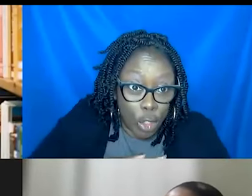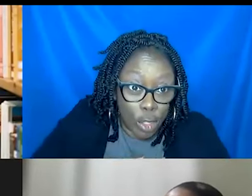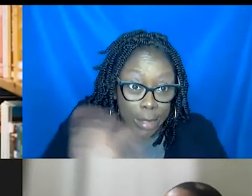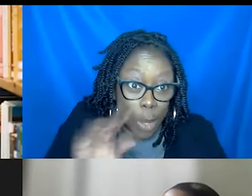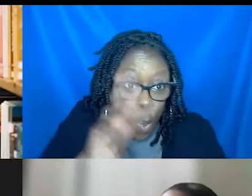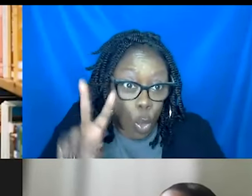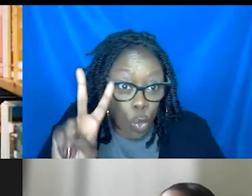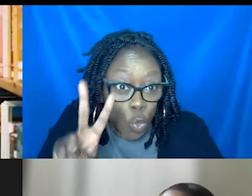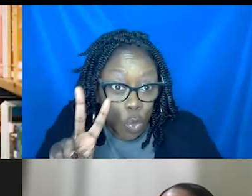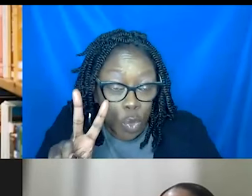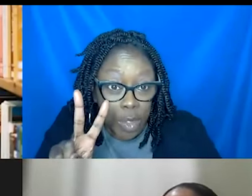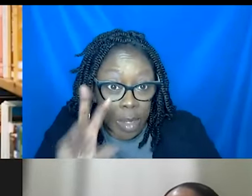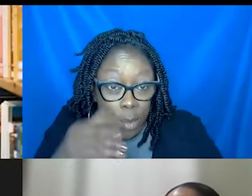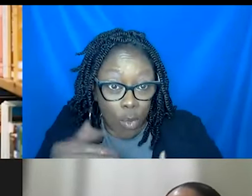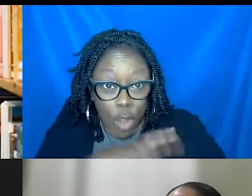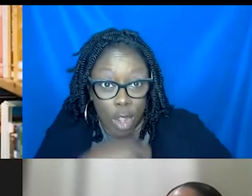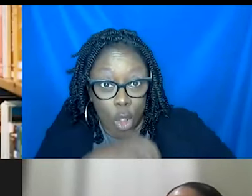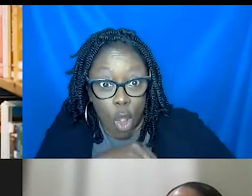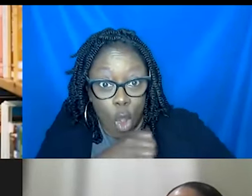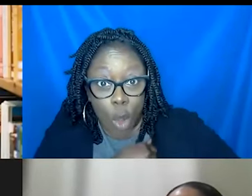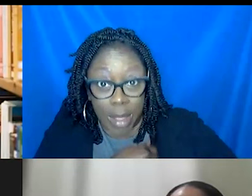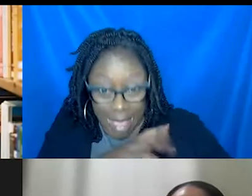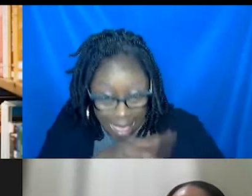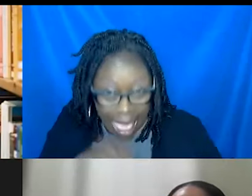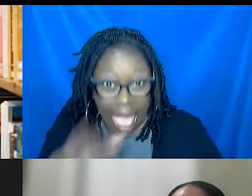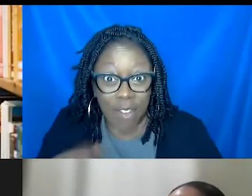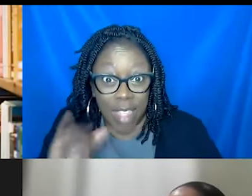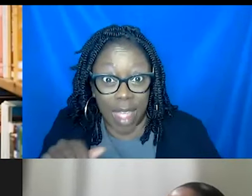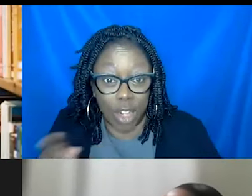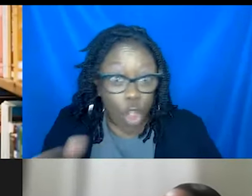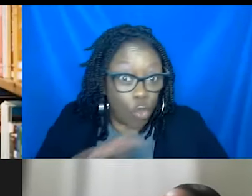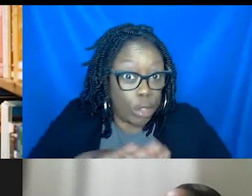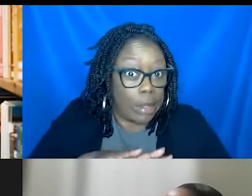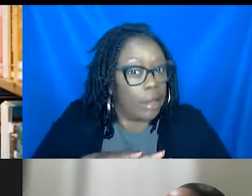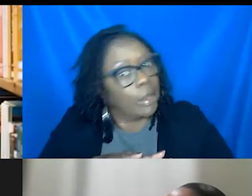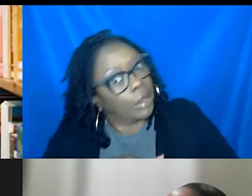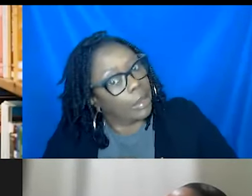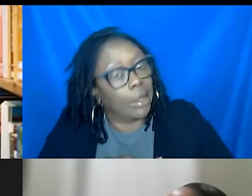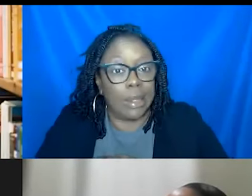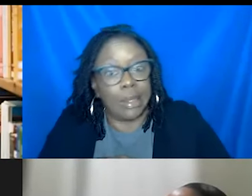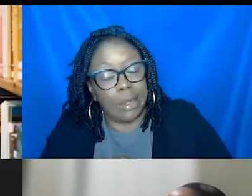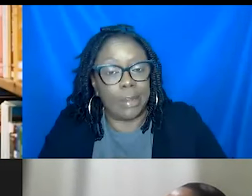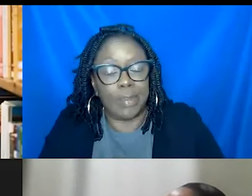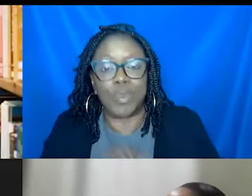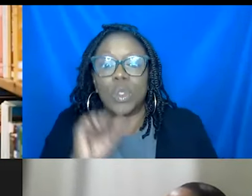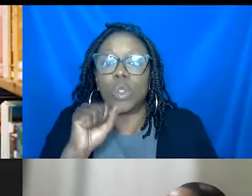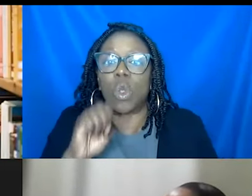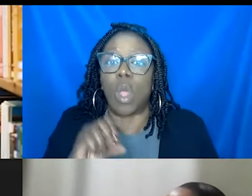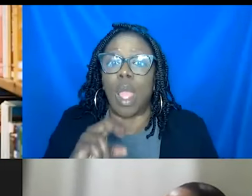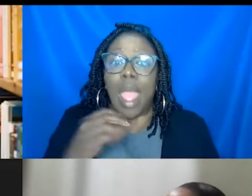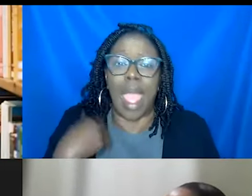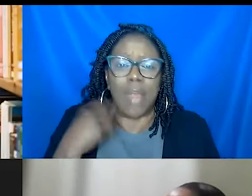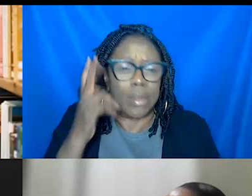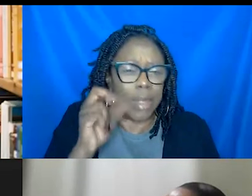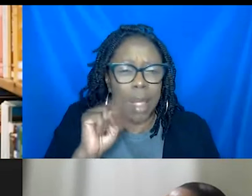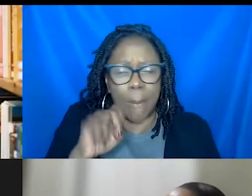veterans have. And so another concern that I have, and I get also information from NPR like Todd